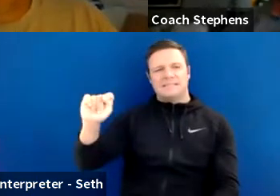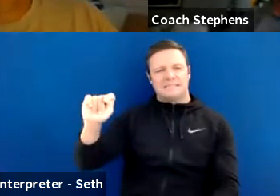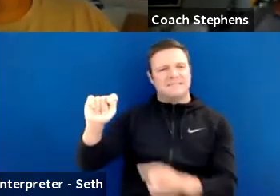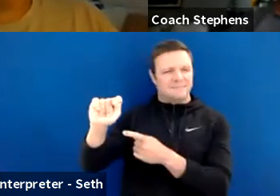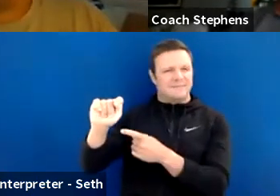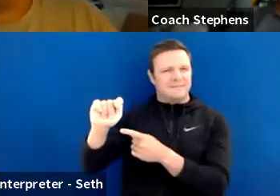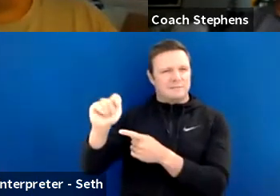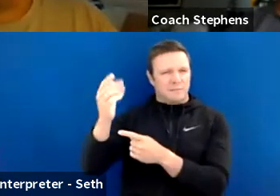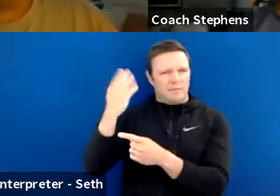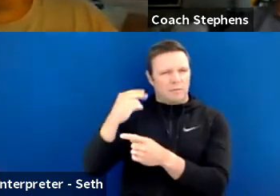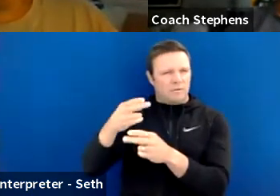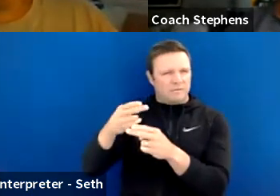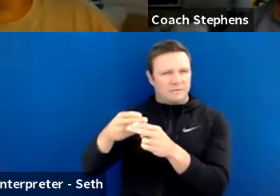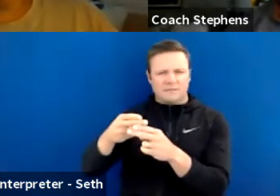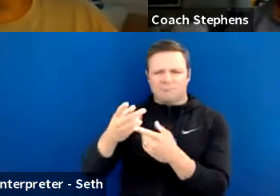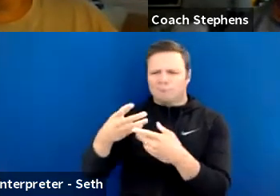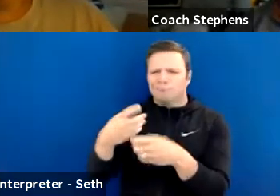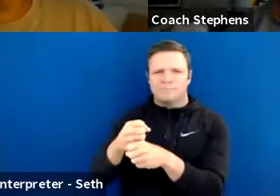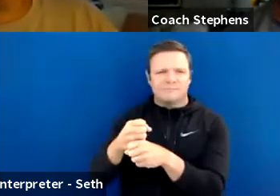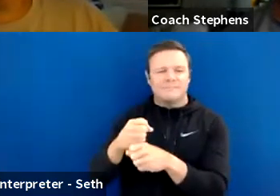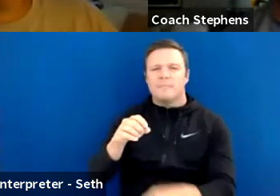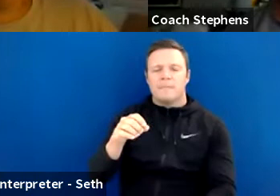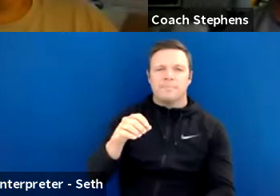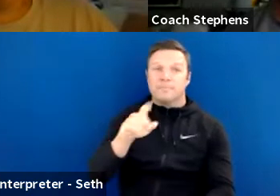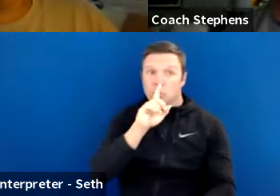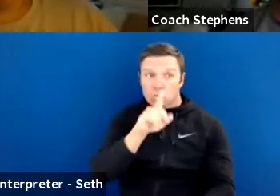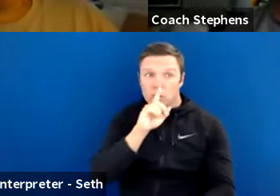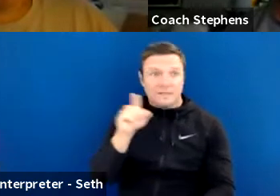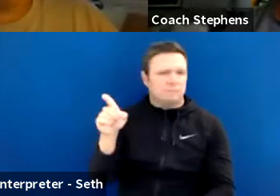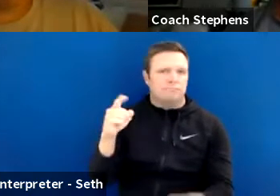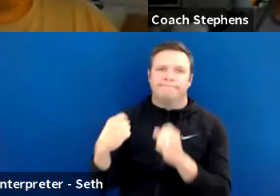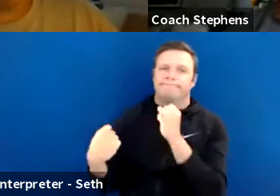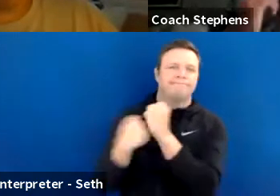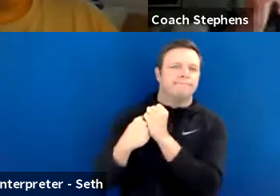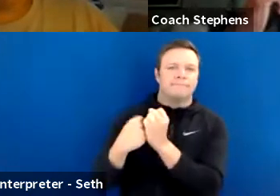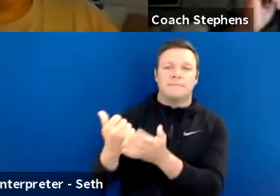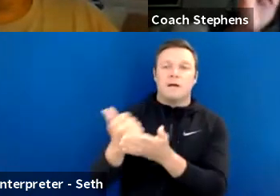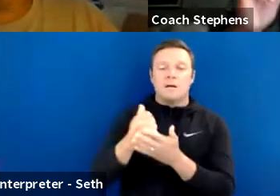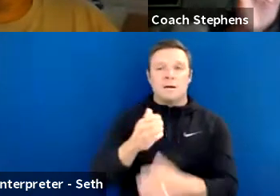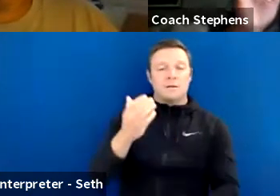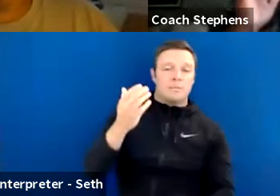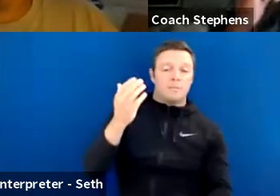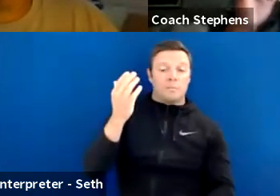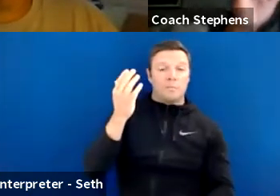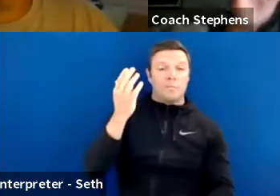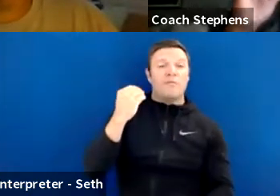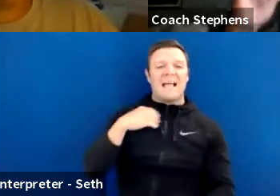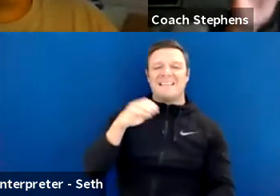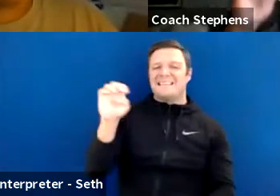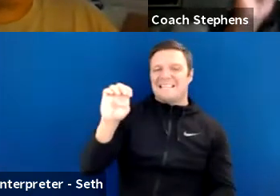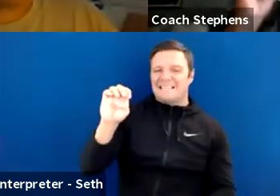You know, kind of an interesting acronym, but really, with respect to, I did do the